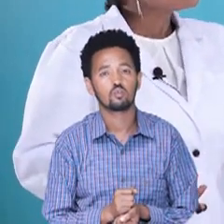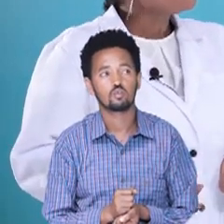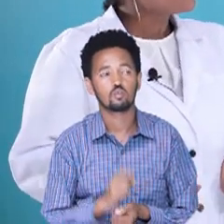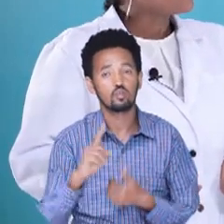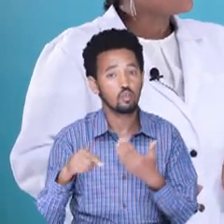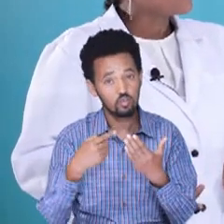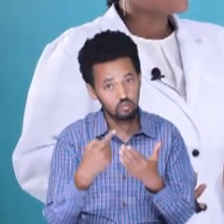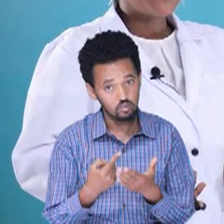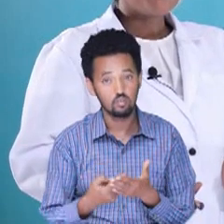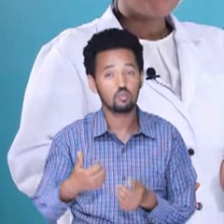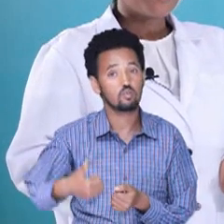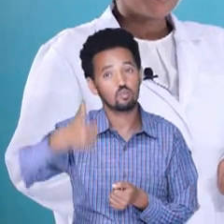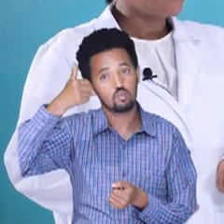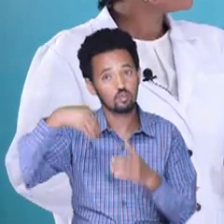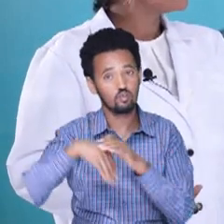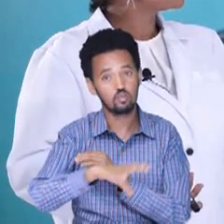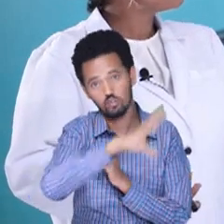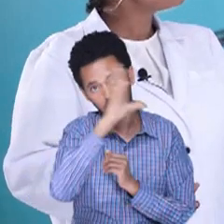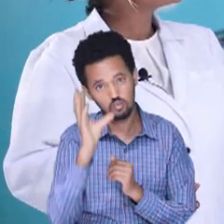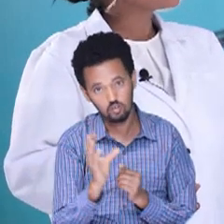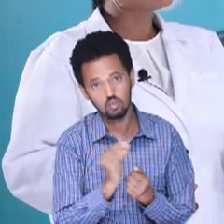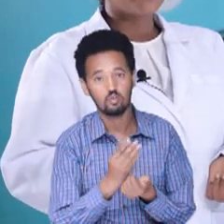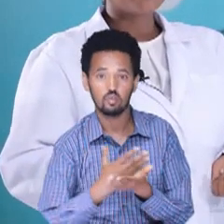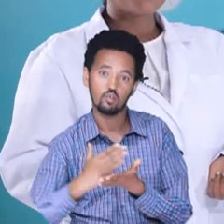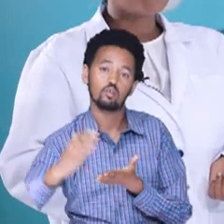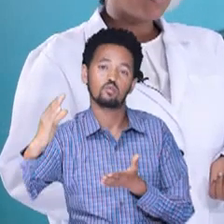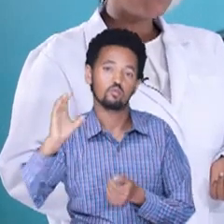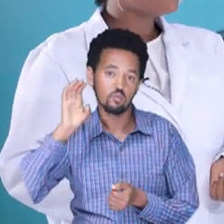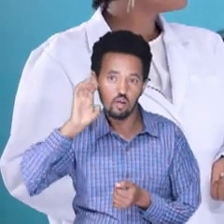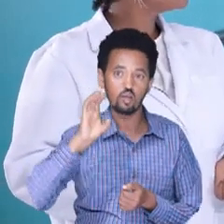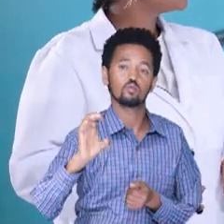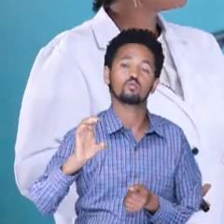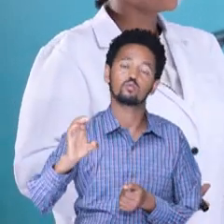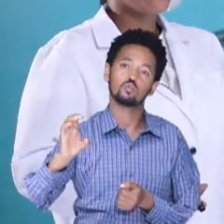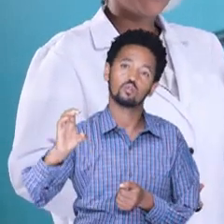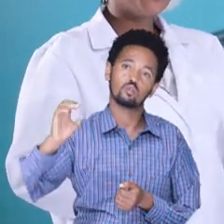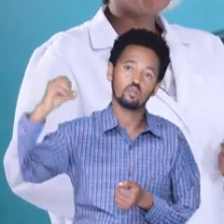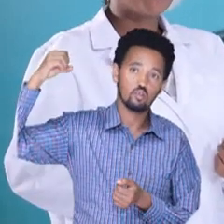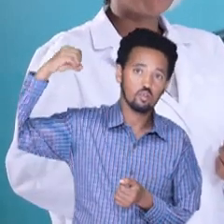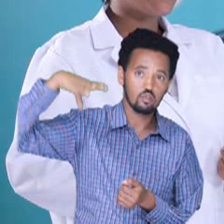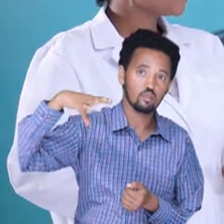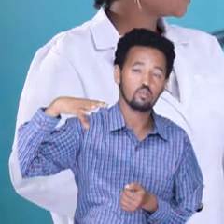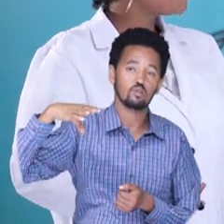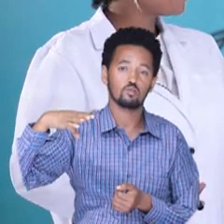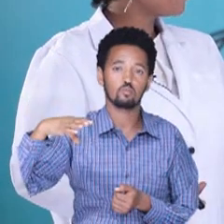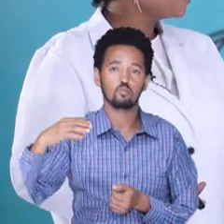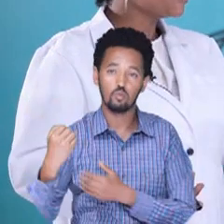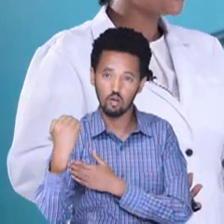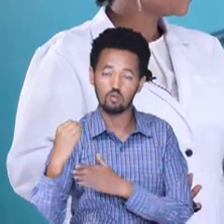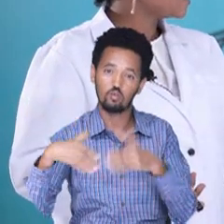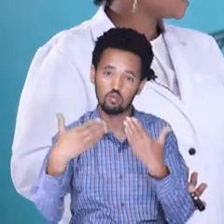Major use of Africa lakes and rivers are for the purpose of hydroelectric power, for irrigation purpose,